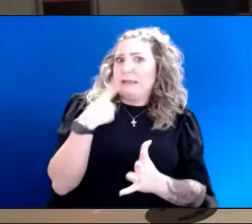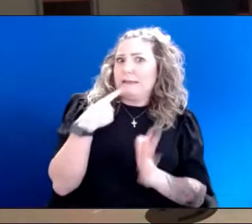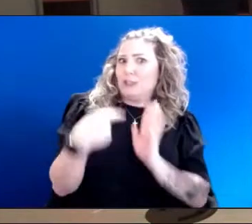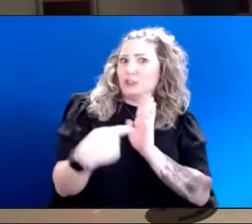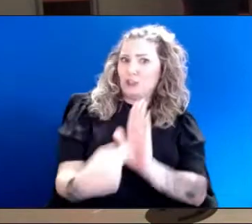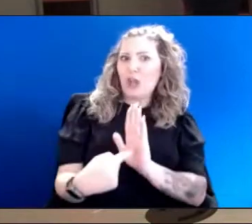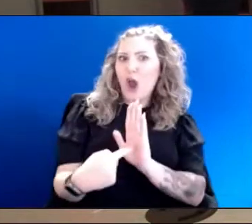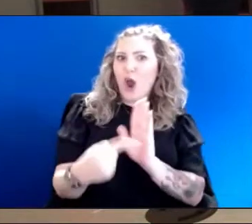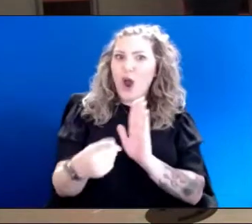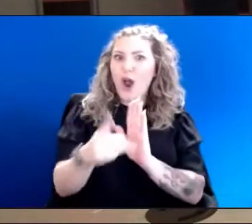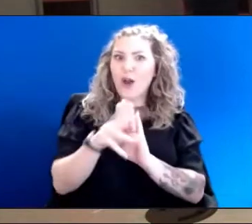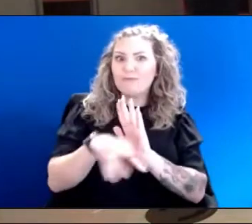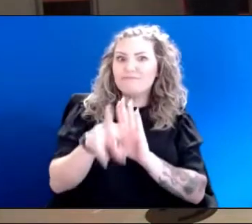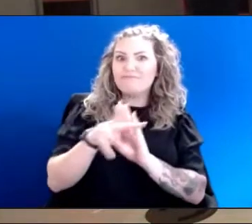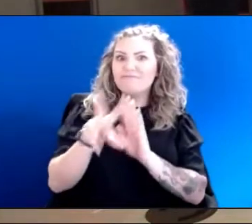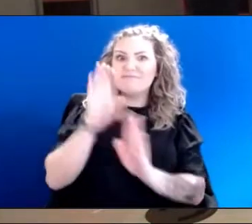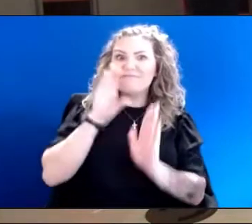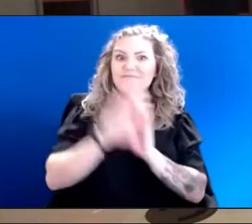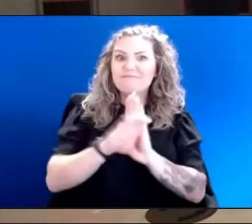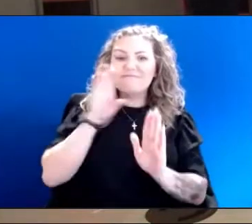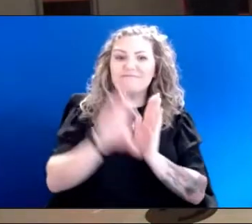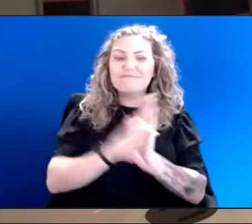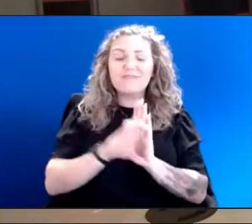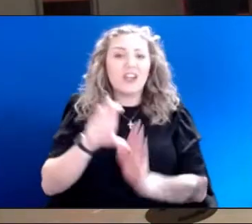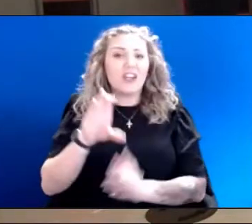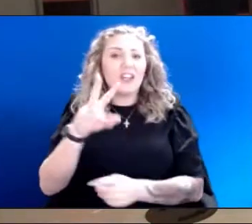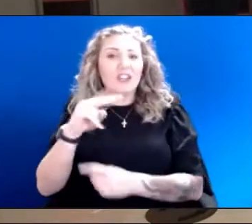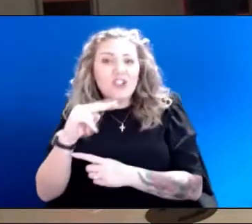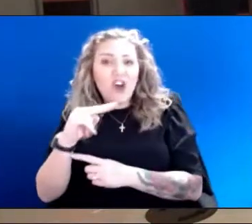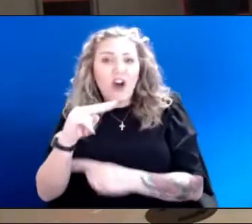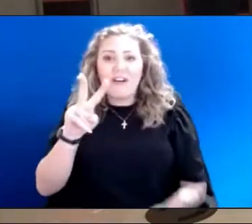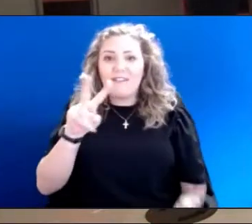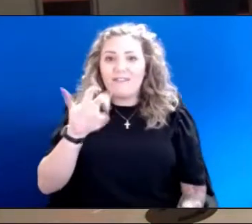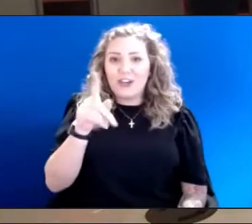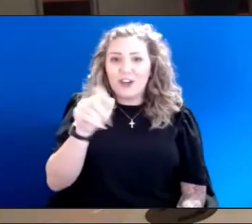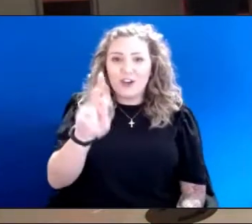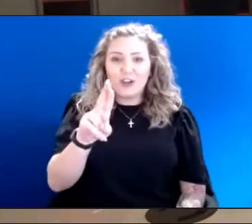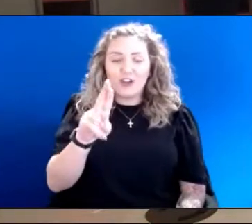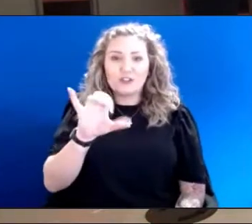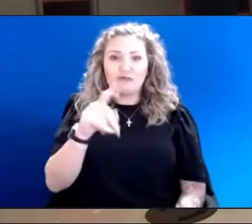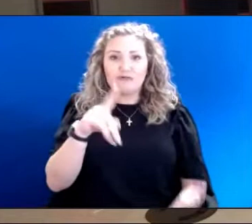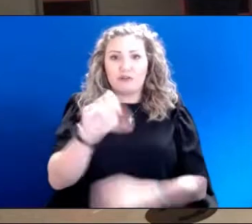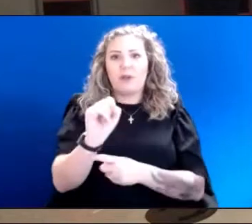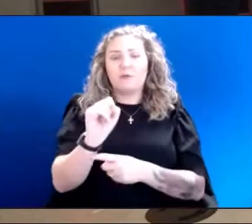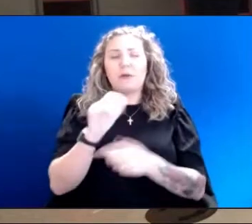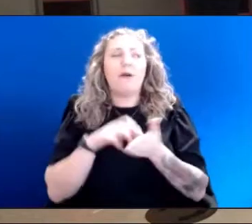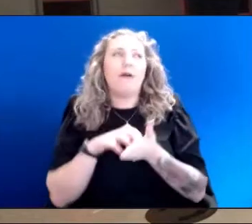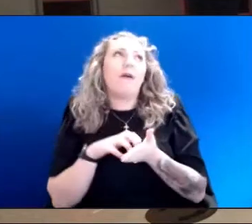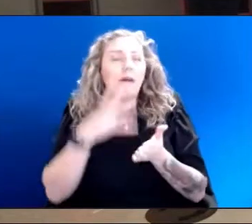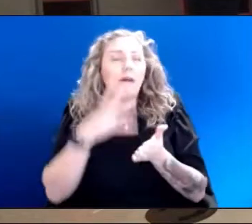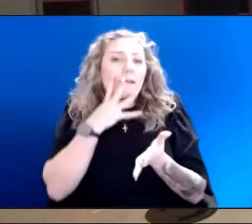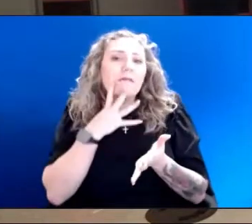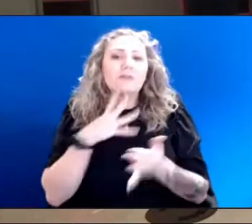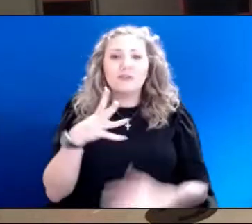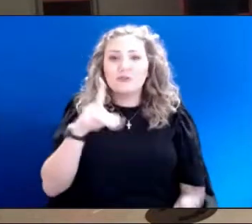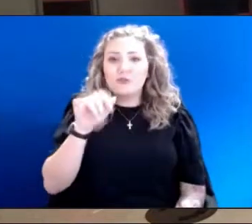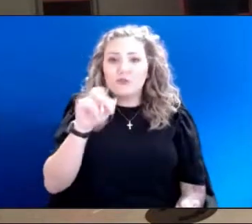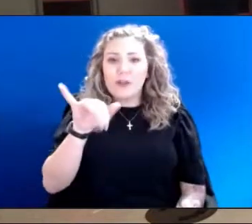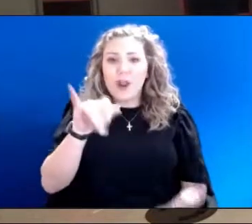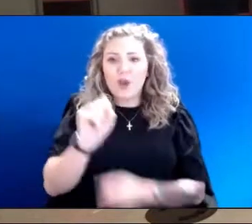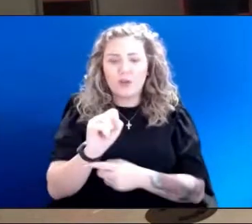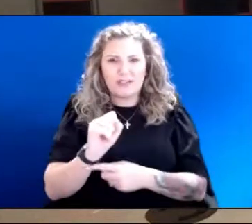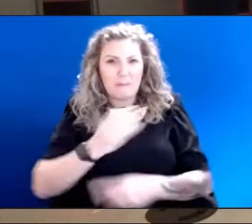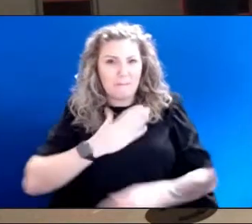what overrides your it's like brain. salt and vinegar chips. Oh, those are so I'm good. so weak. Doritos. Mine are those deadly